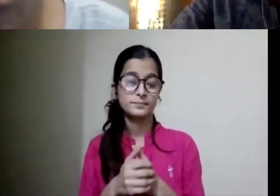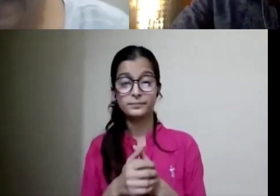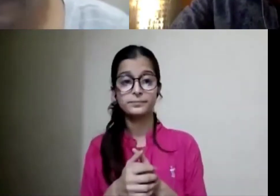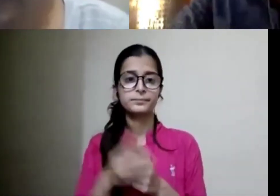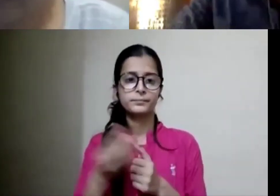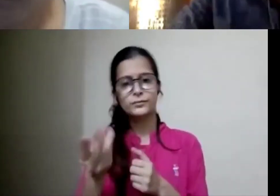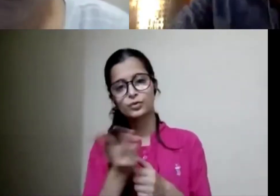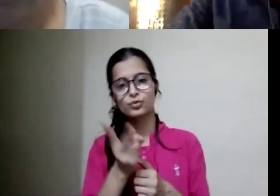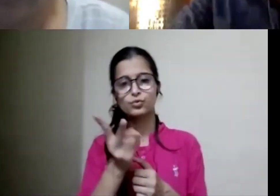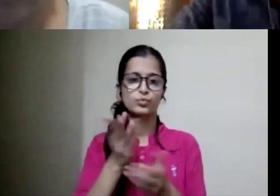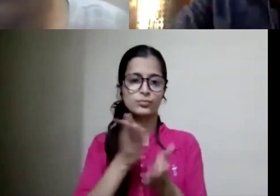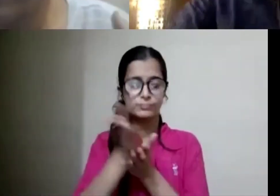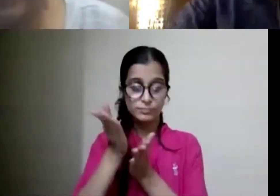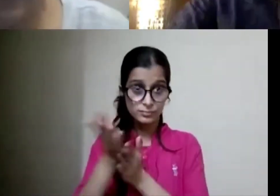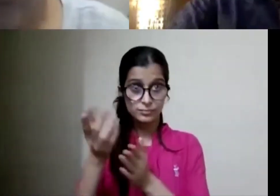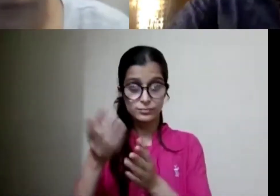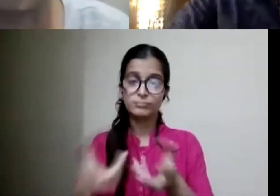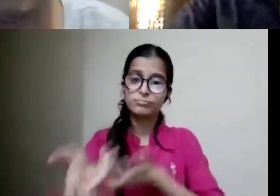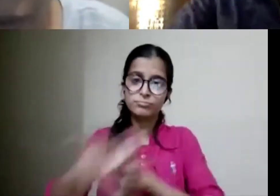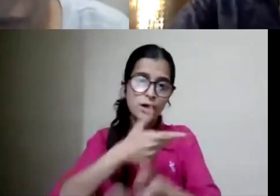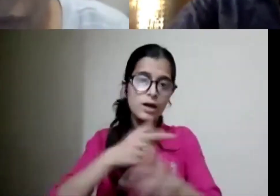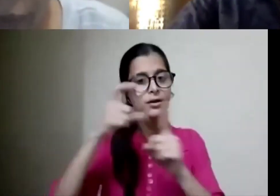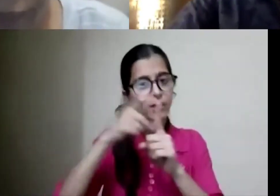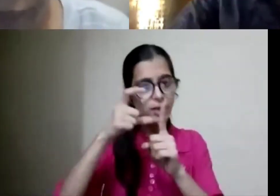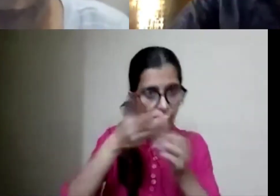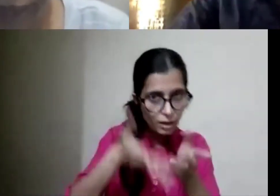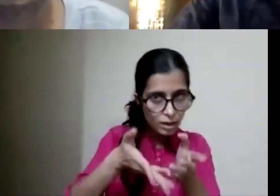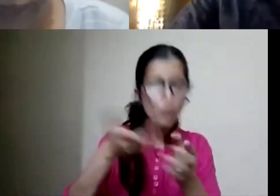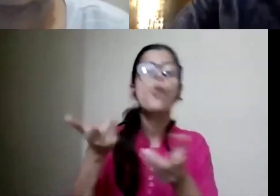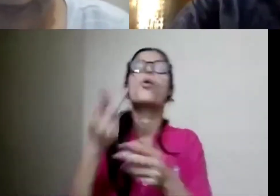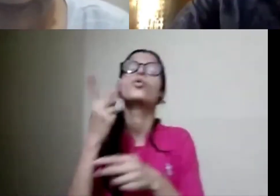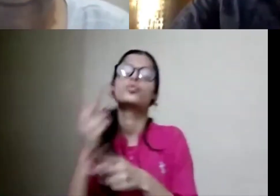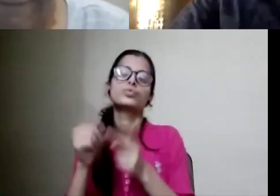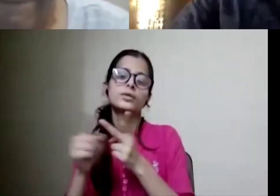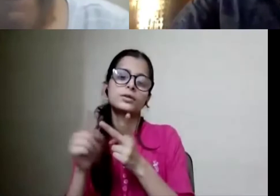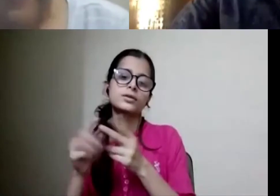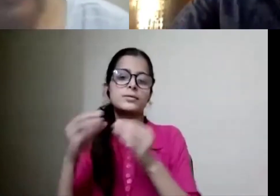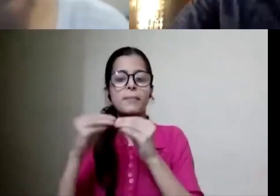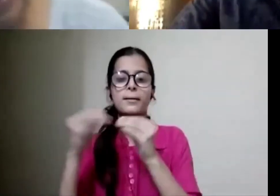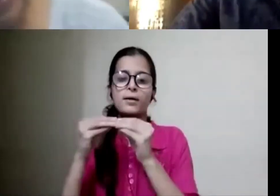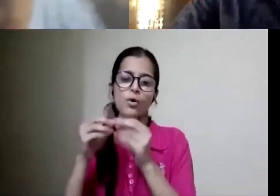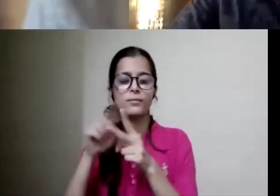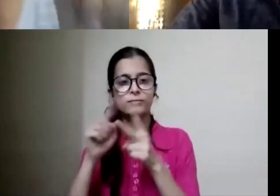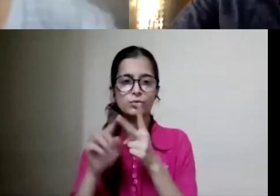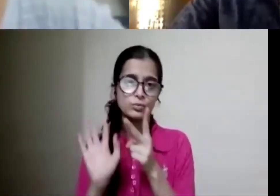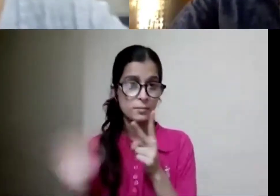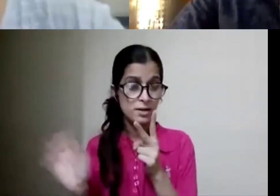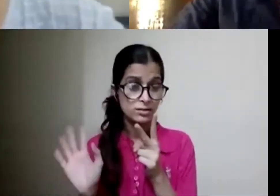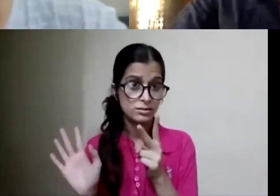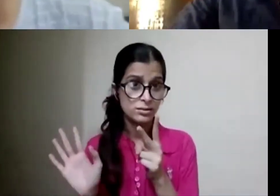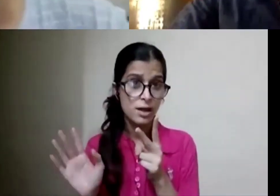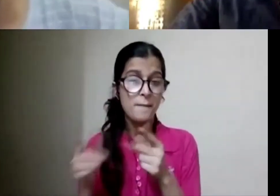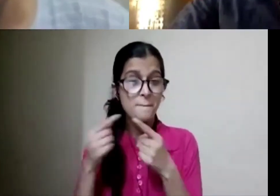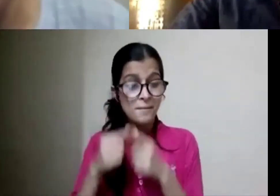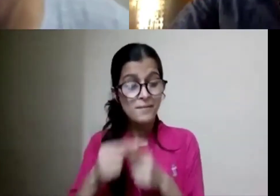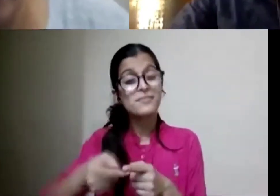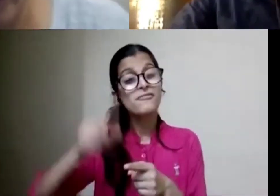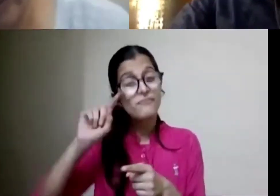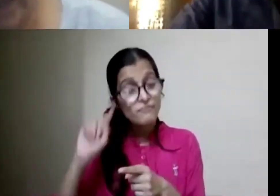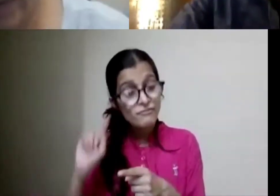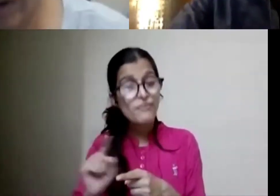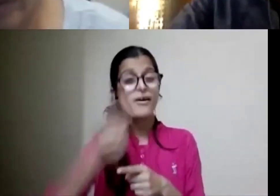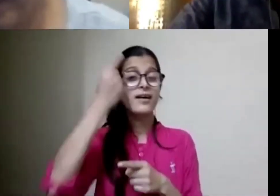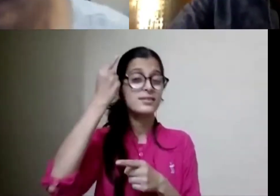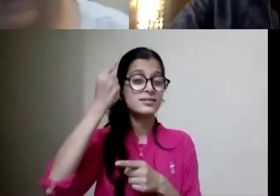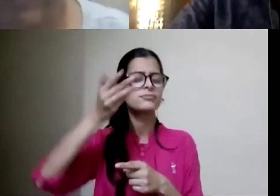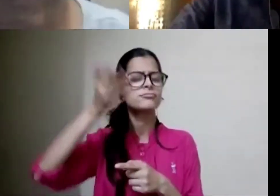2 consultations, one in Delhi and one in Bangalore. right from the first draft which